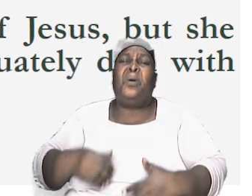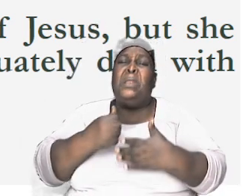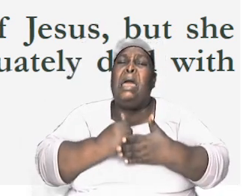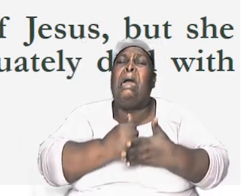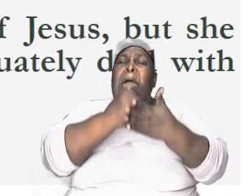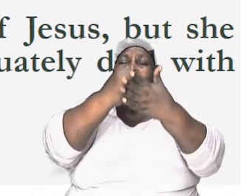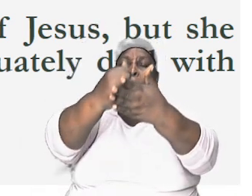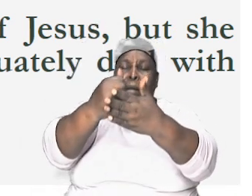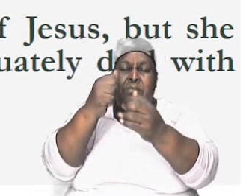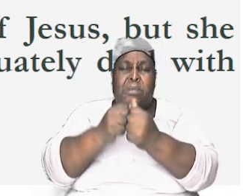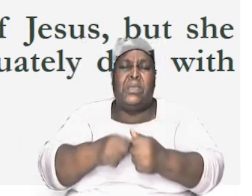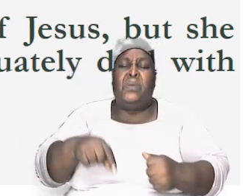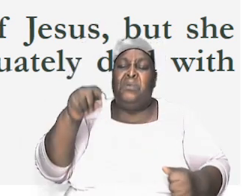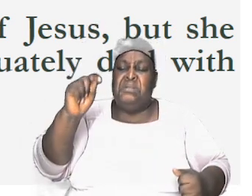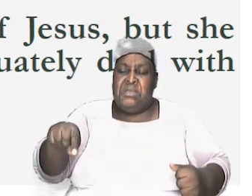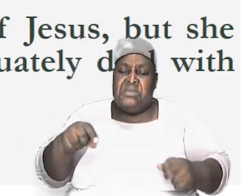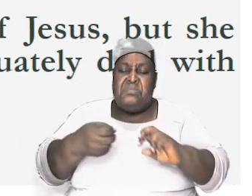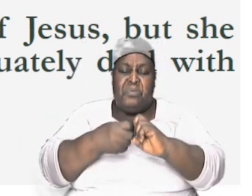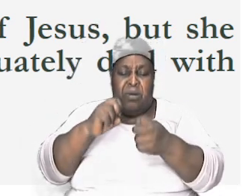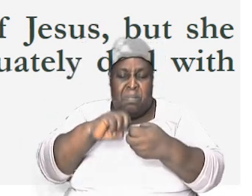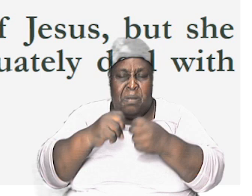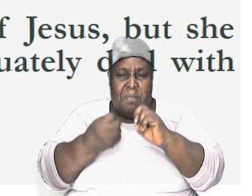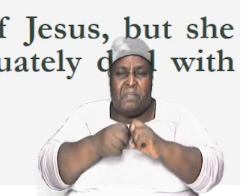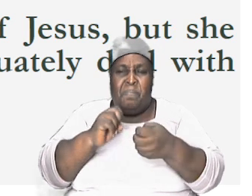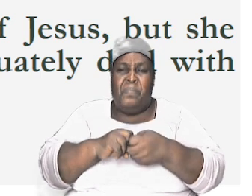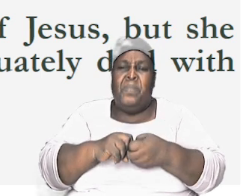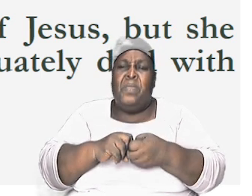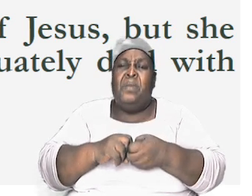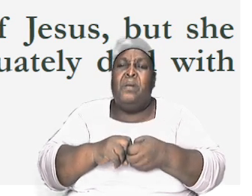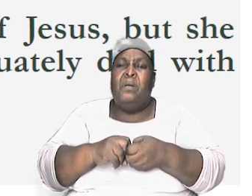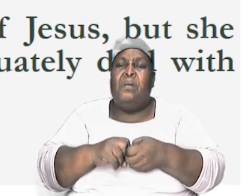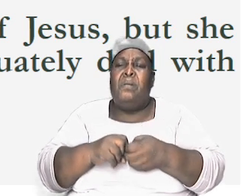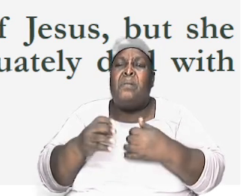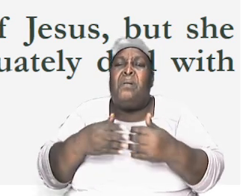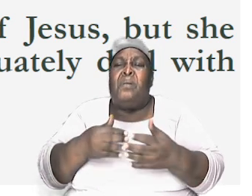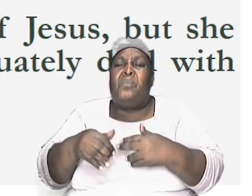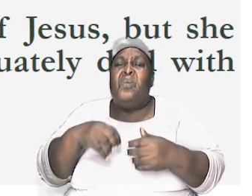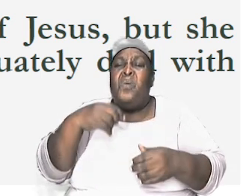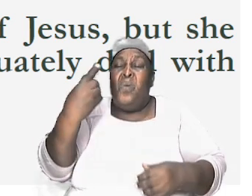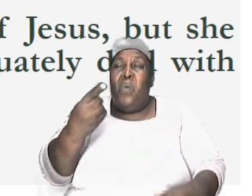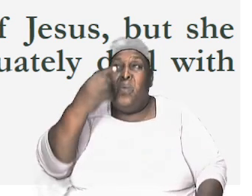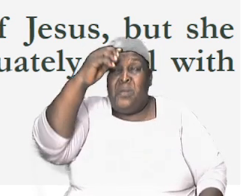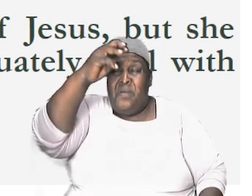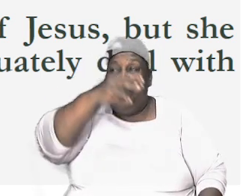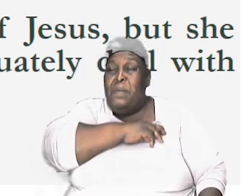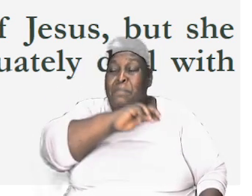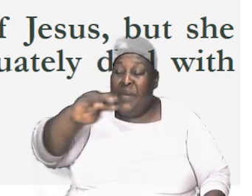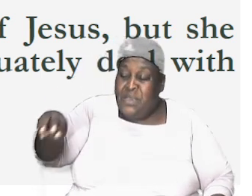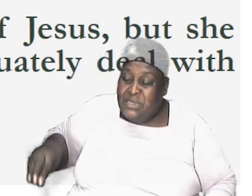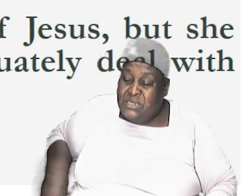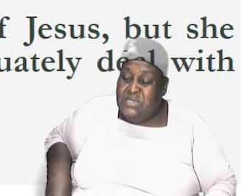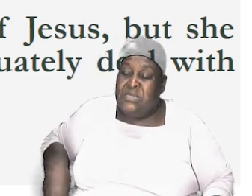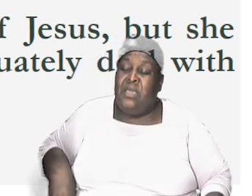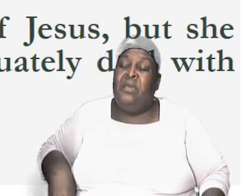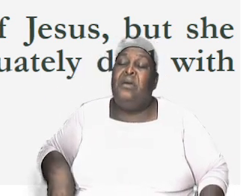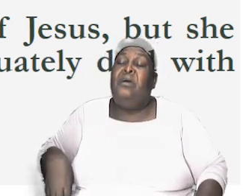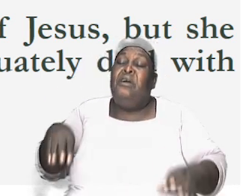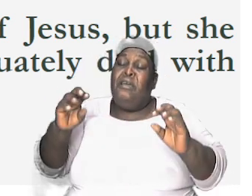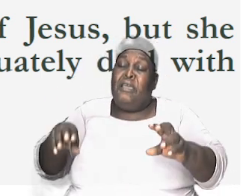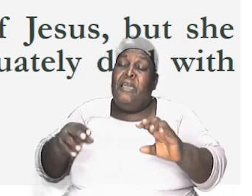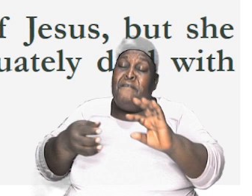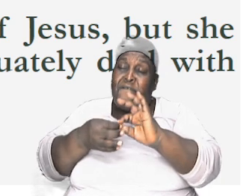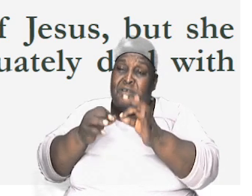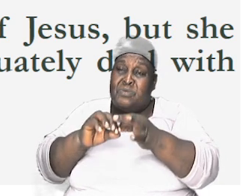was convinced of the words of Jesus. But she also knew that only the Messiah can adequately deal with the question of